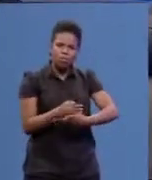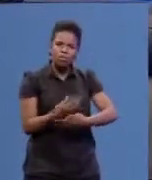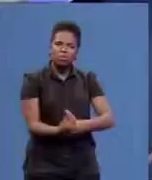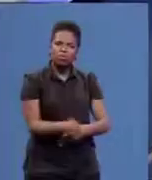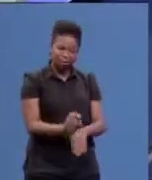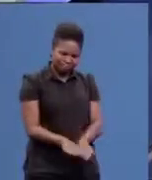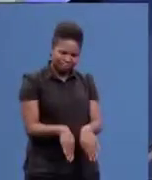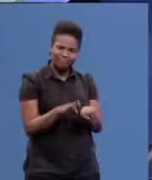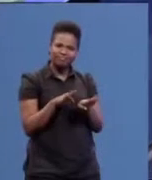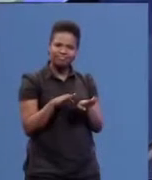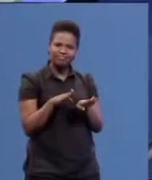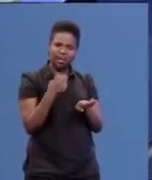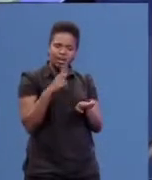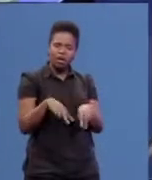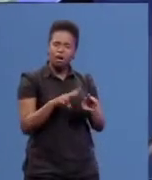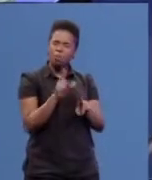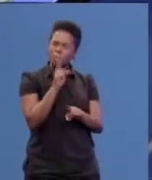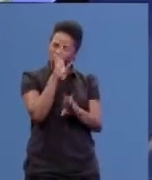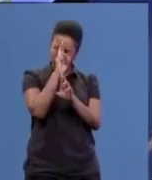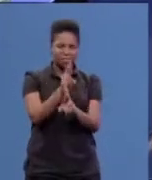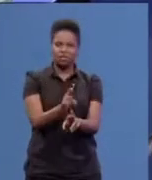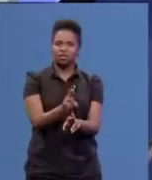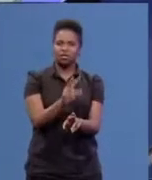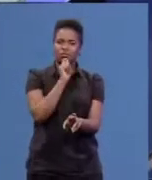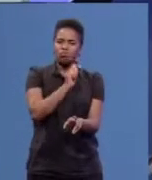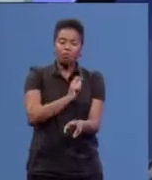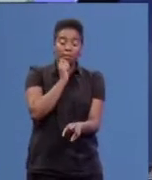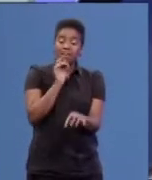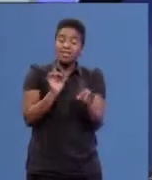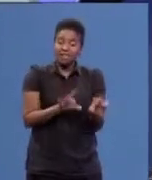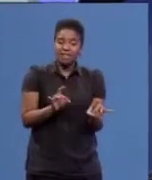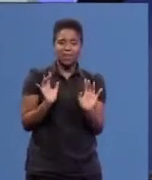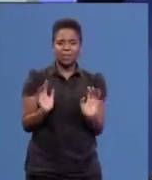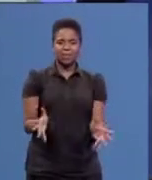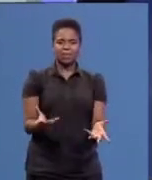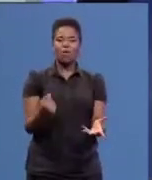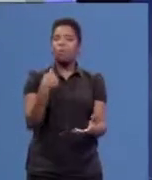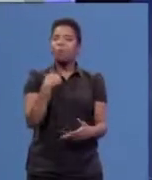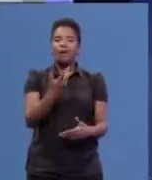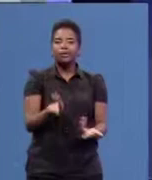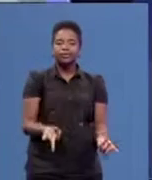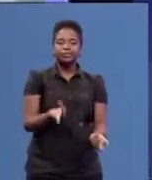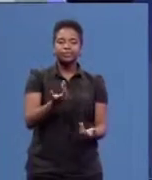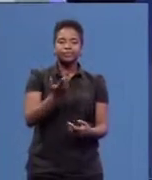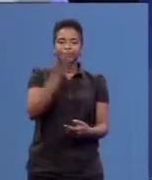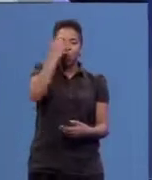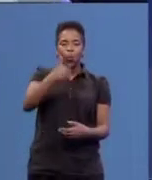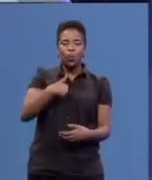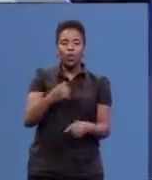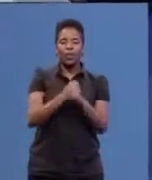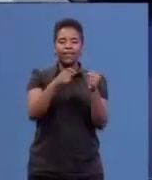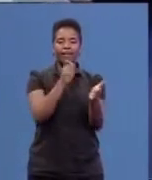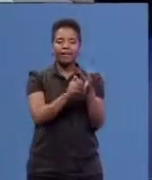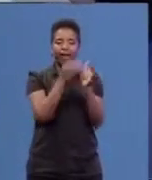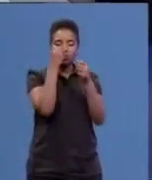the suffering katata as a person, as a man, as a human being. While thina sigula akho umuntu ubhala ngathi ba wagula nansi